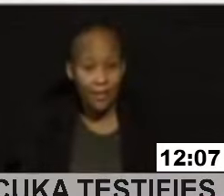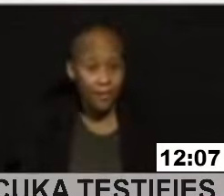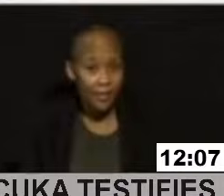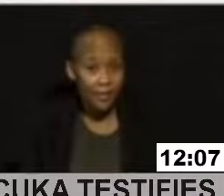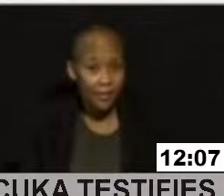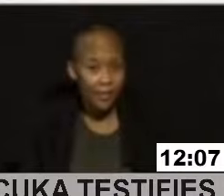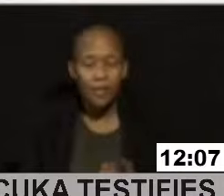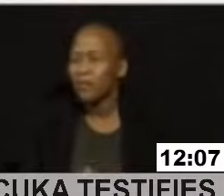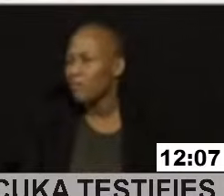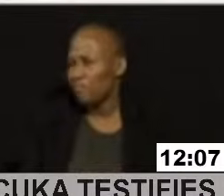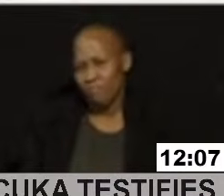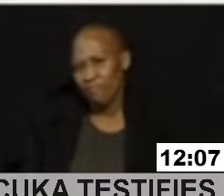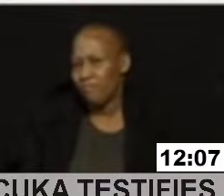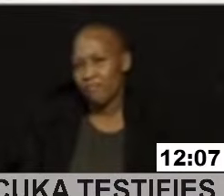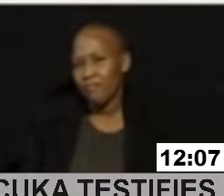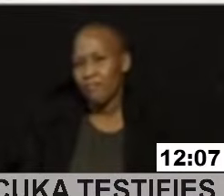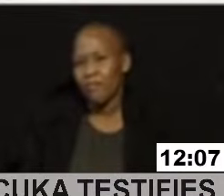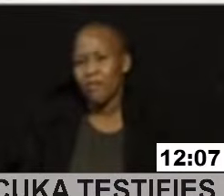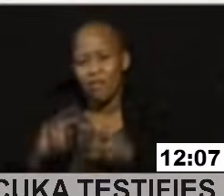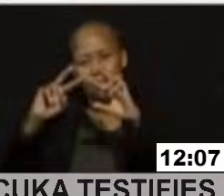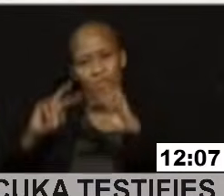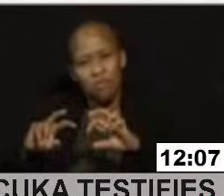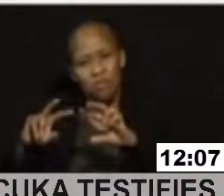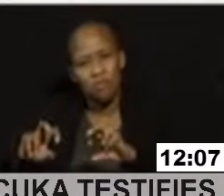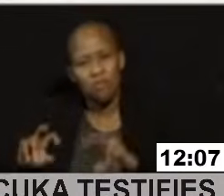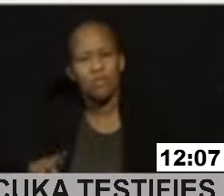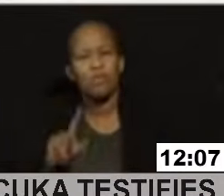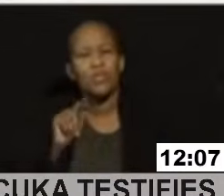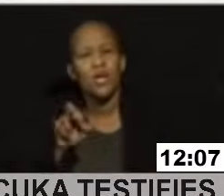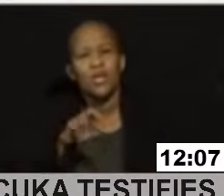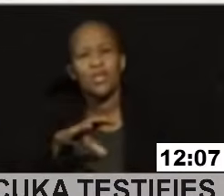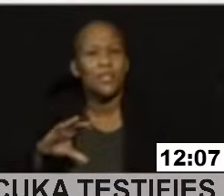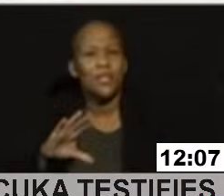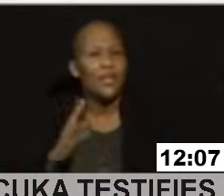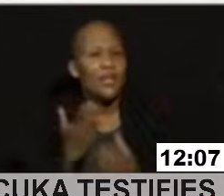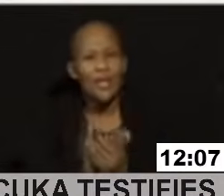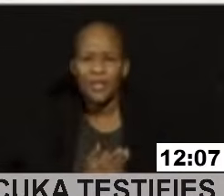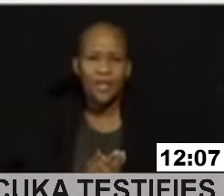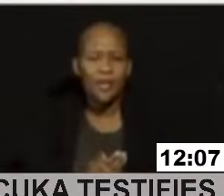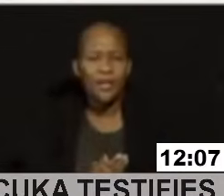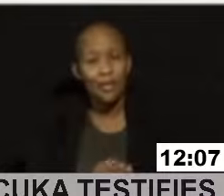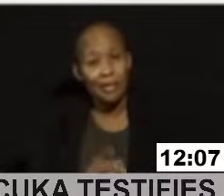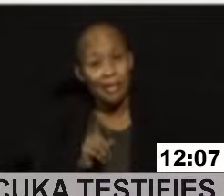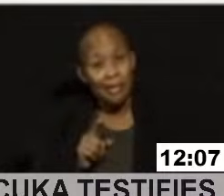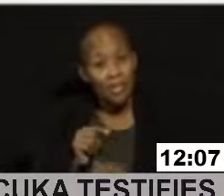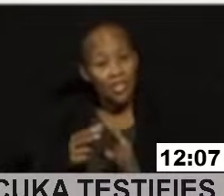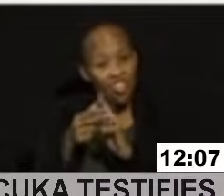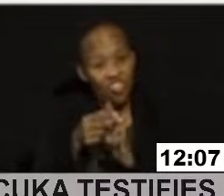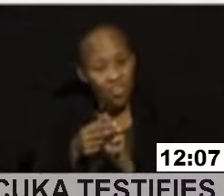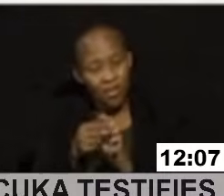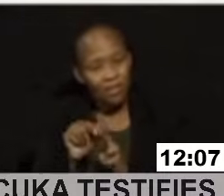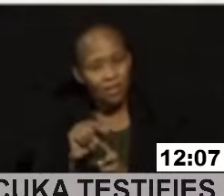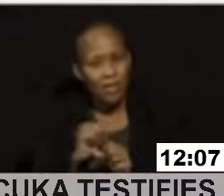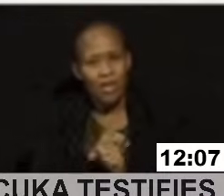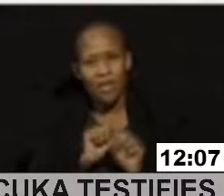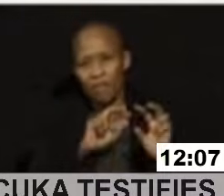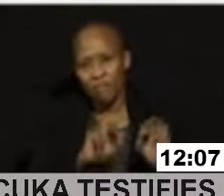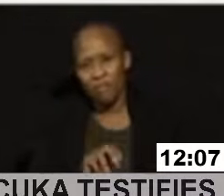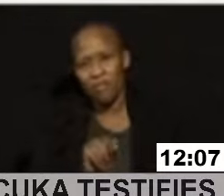No, they did not. They were not investigating the TRC cases. The De Oliveira unit did not. In